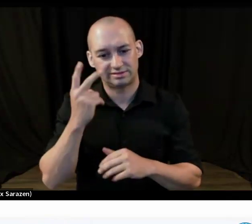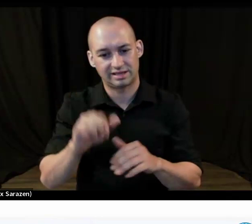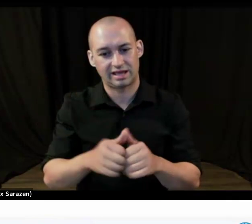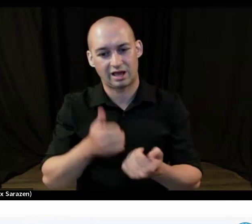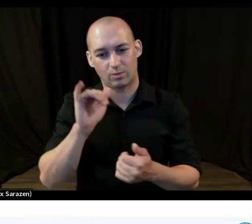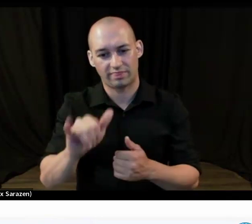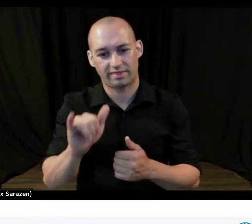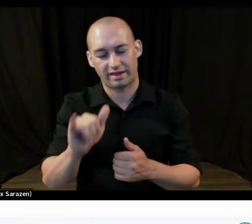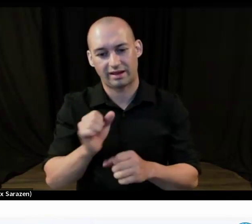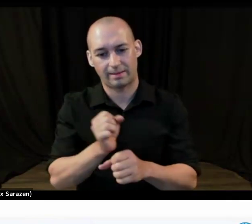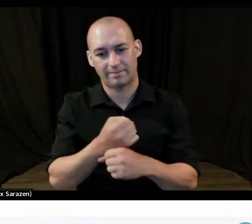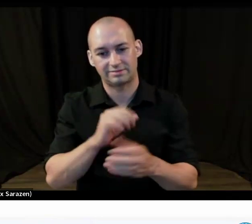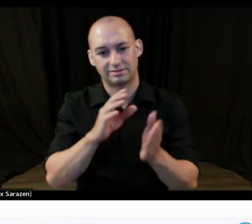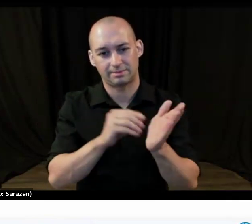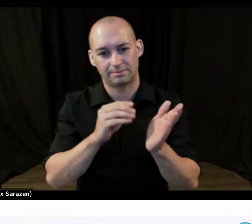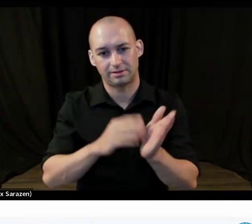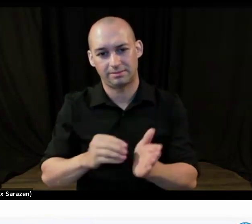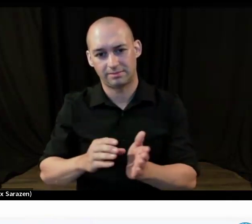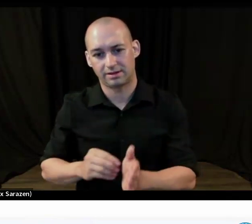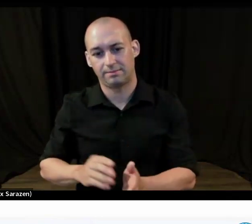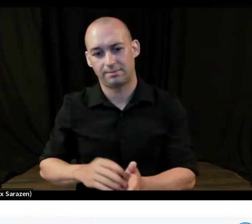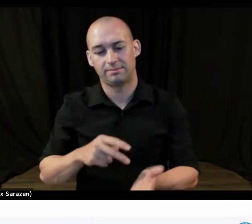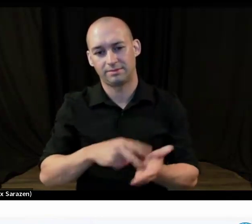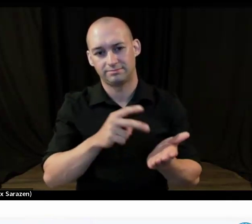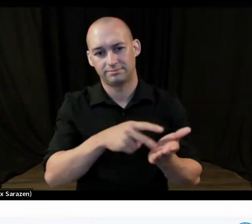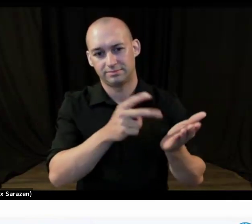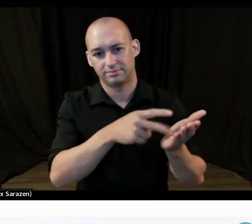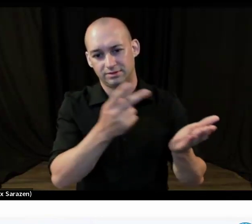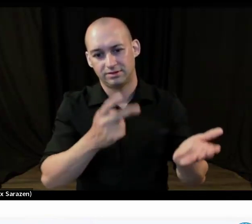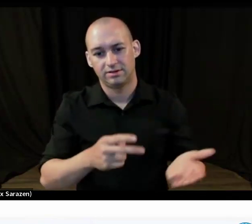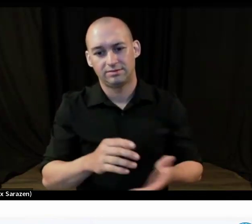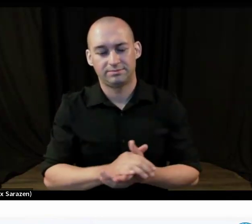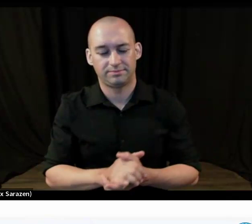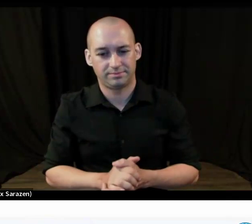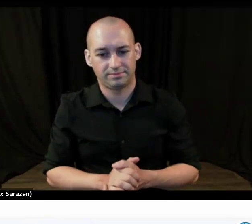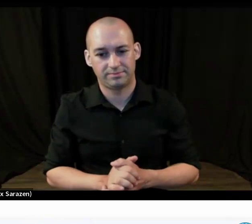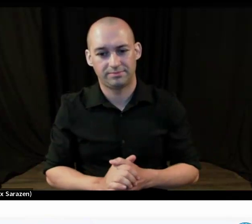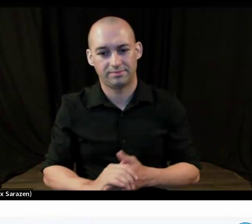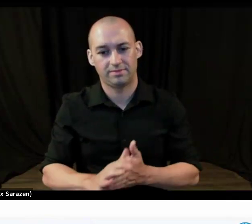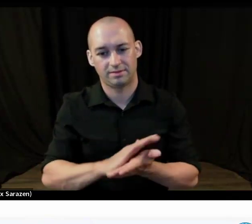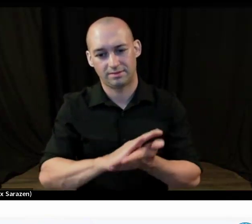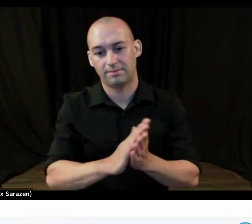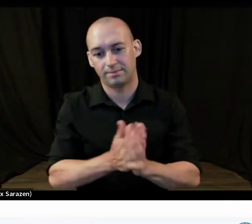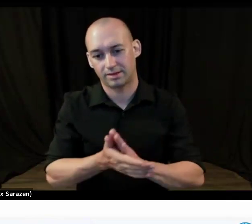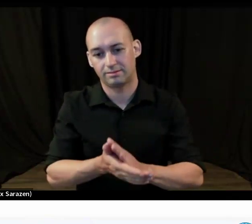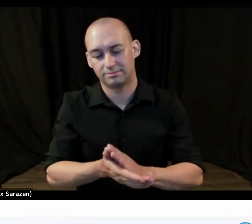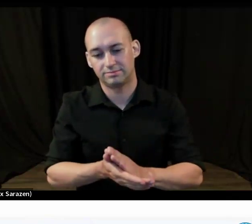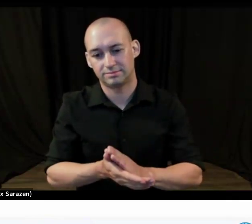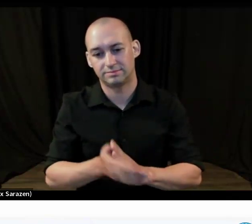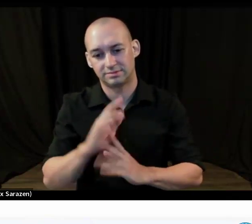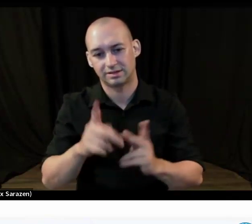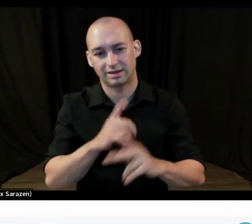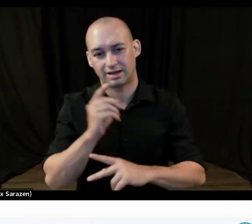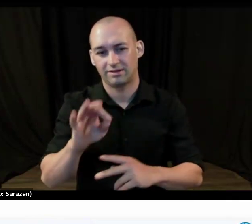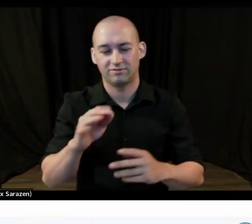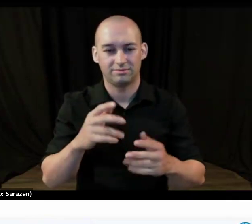like making a copy of a copy, the multiplicity movie. But it can get kind of sketchy